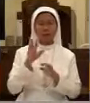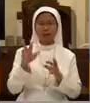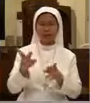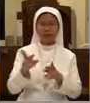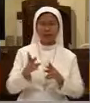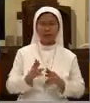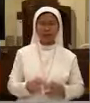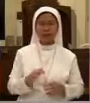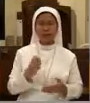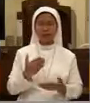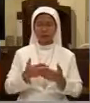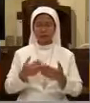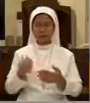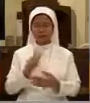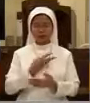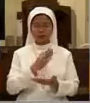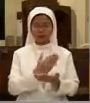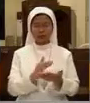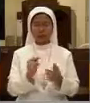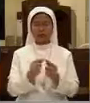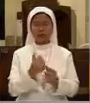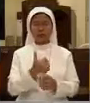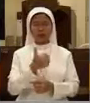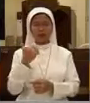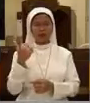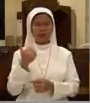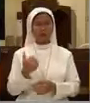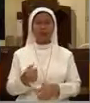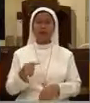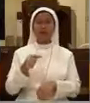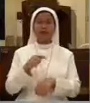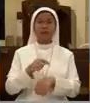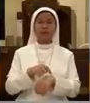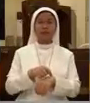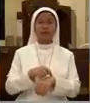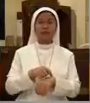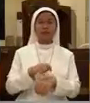we share with others, that time will not come.